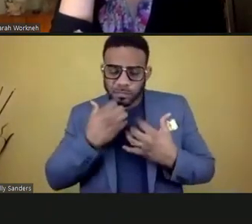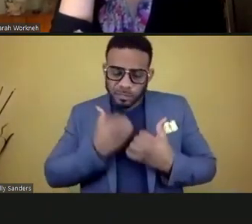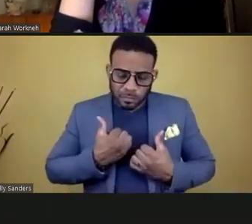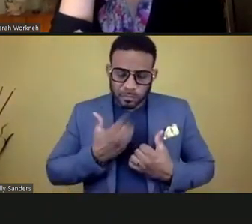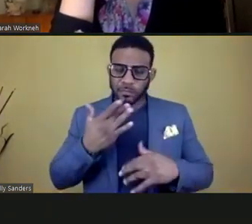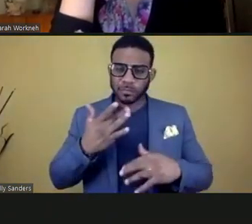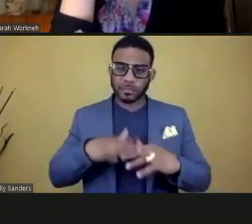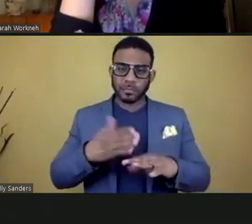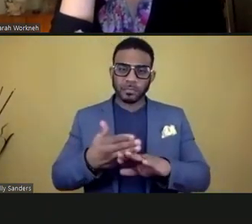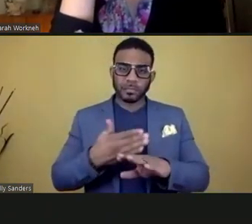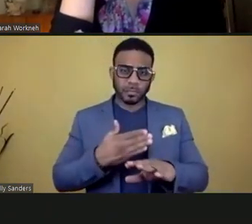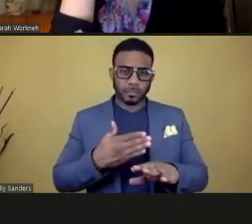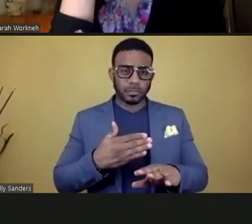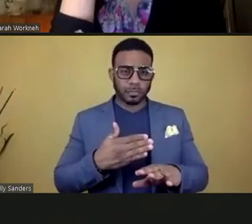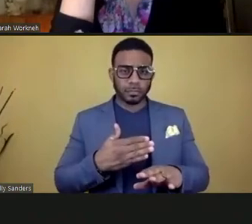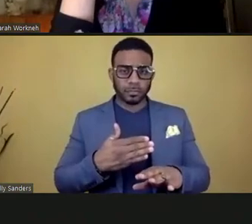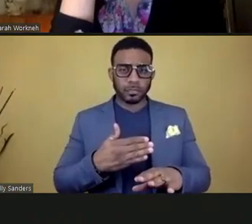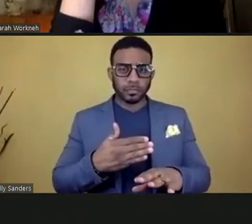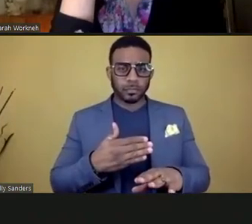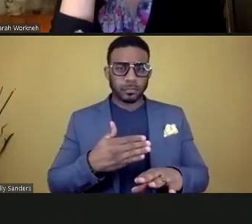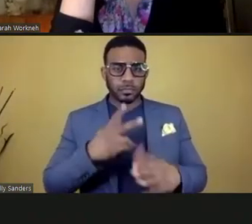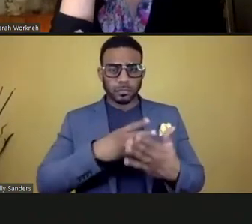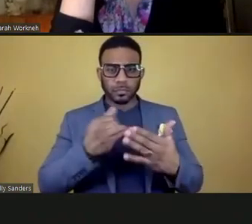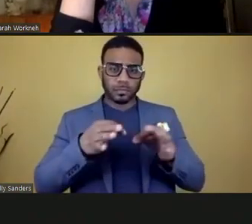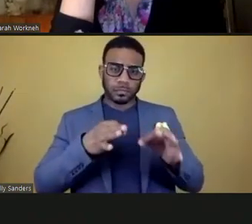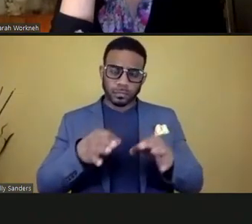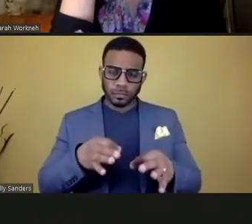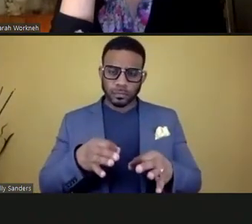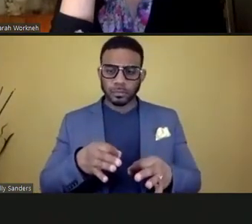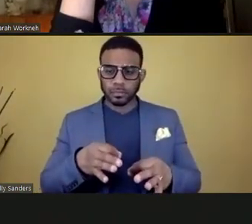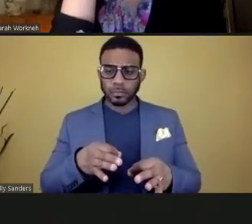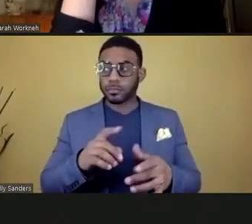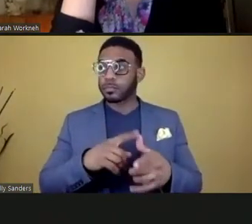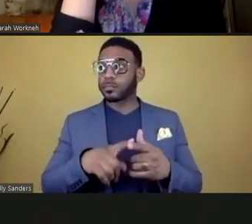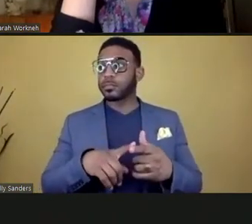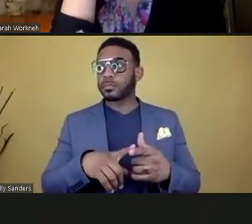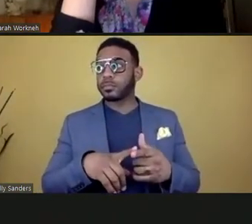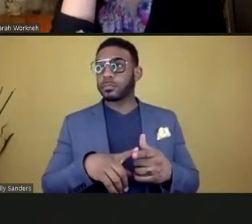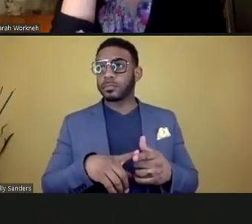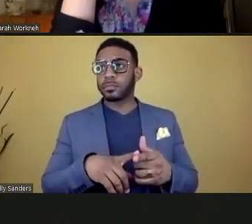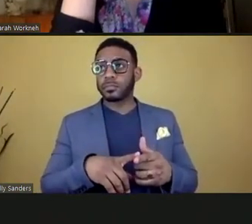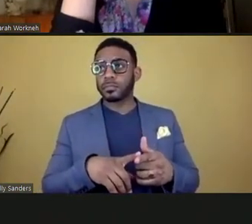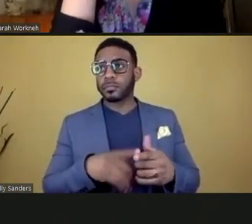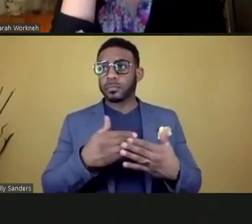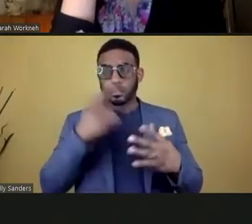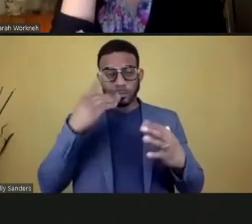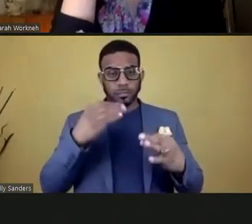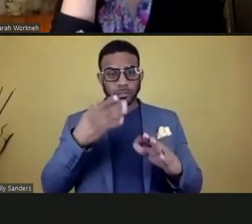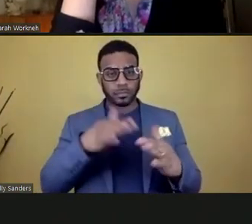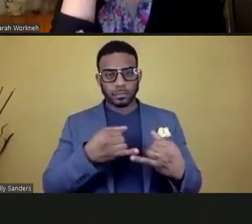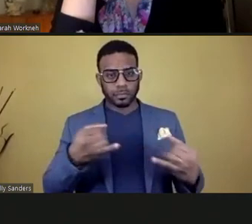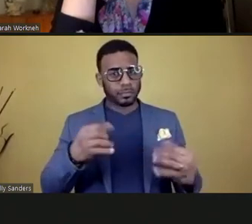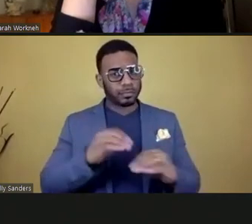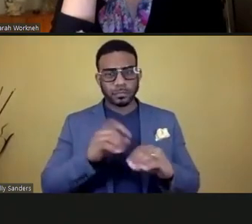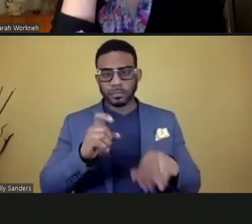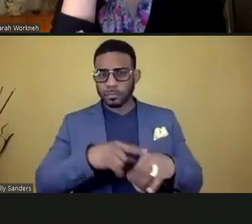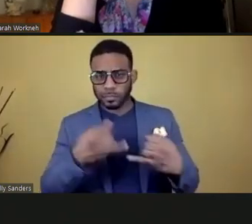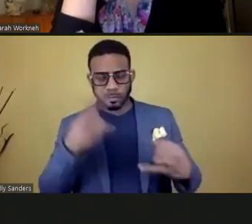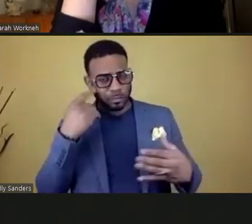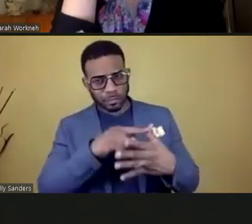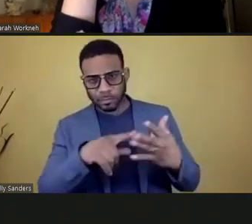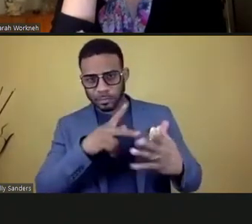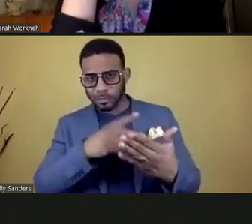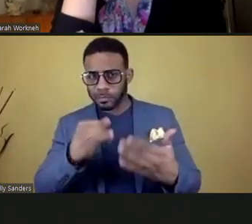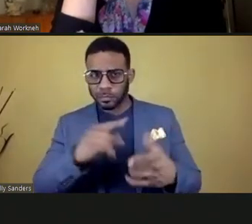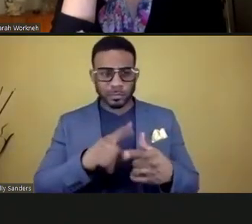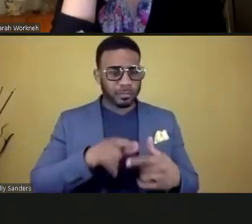than pre-proposed project descriptions or predetermined deadlines. So no timelines for those projects,